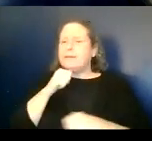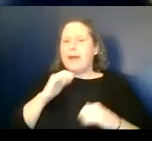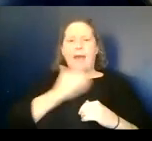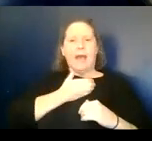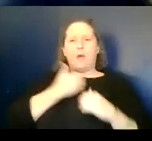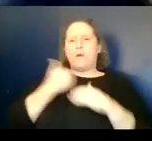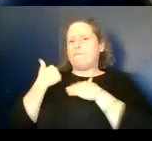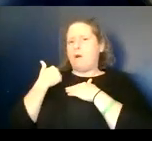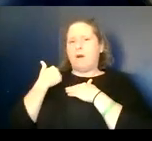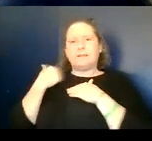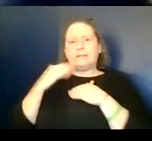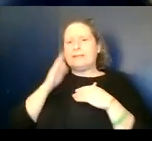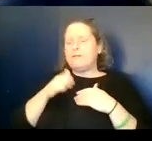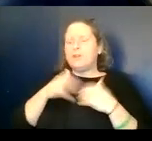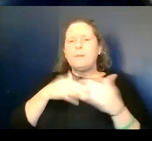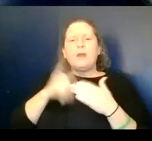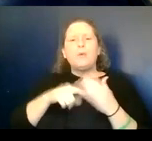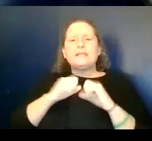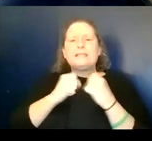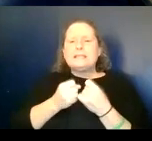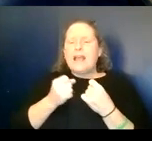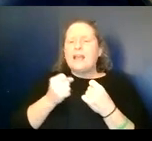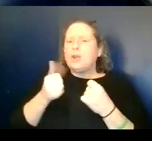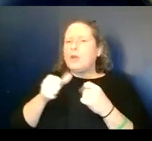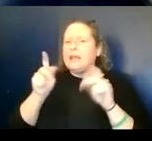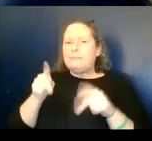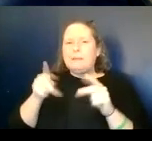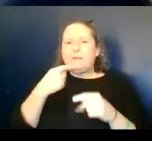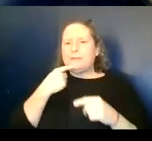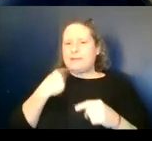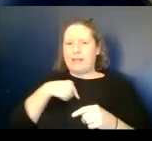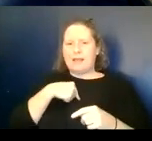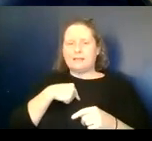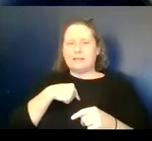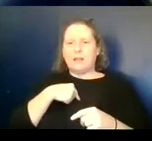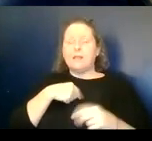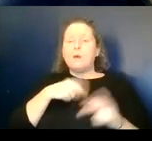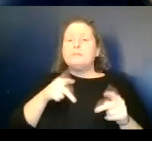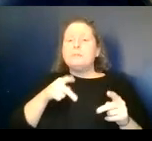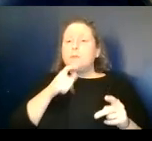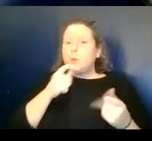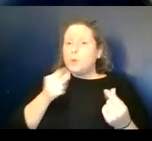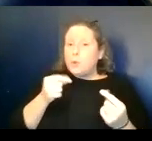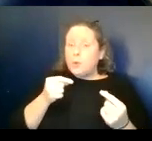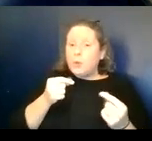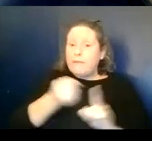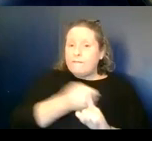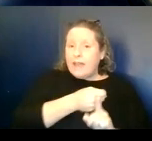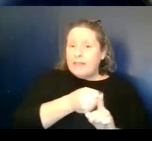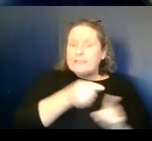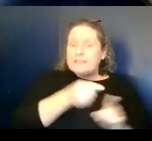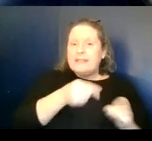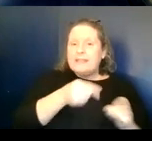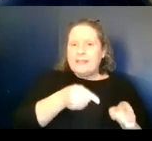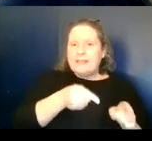or society tells us, okay? Perpetrators know how to target and manipulate their victims. They're very